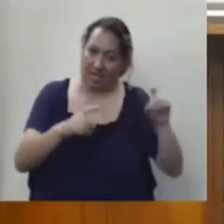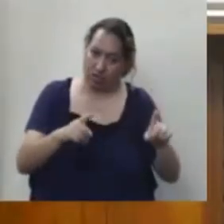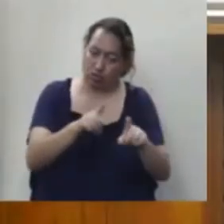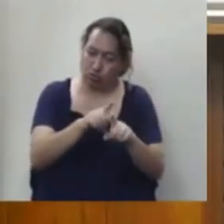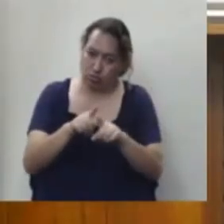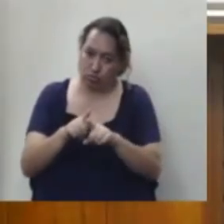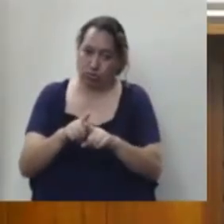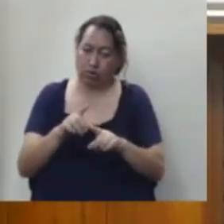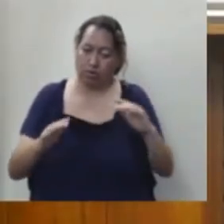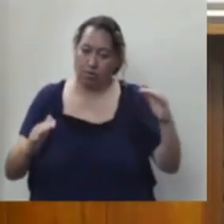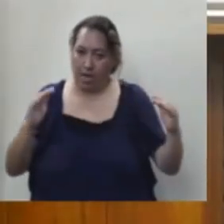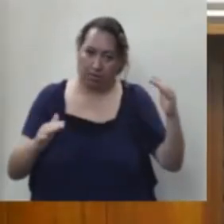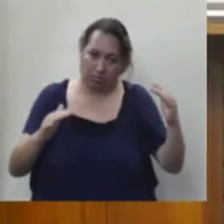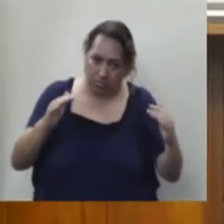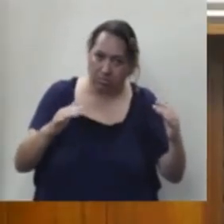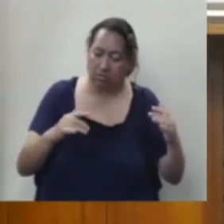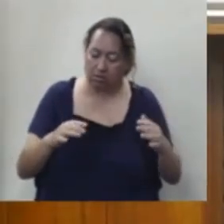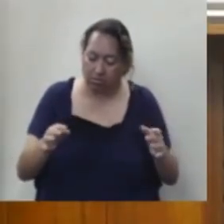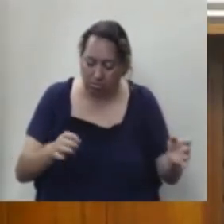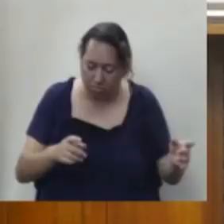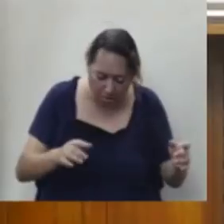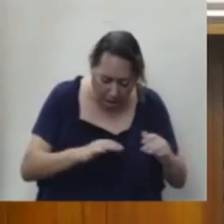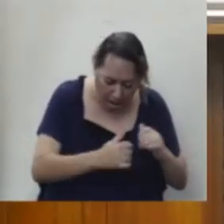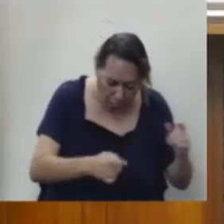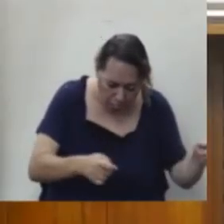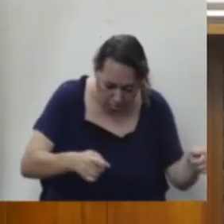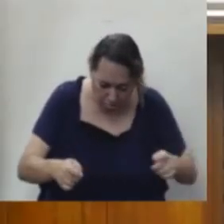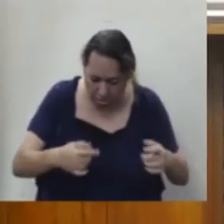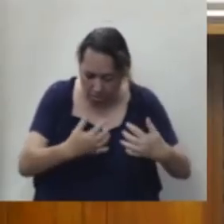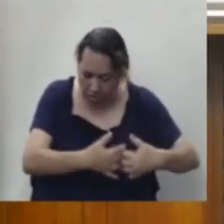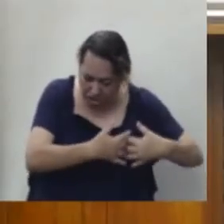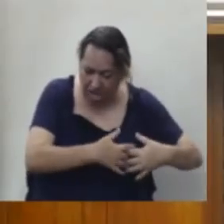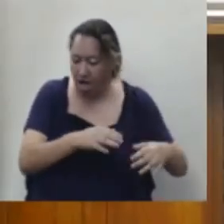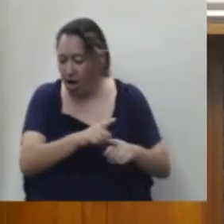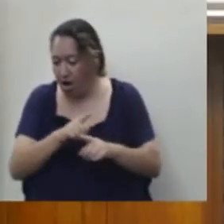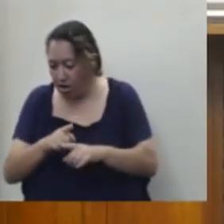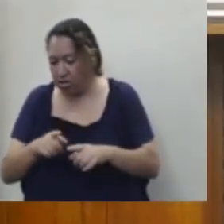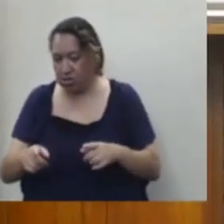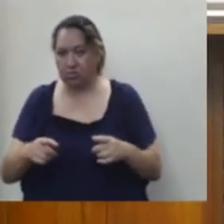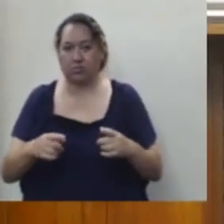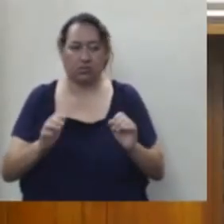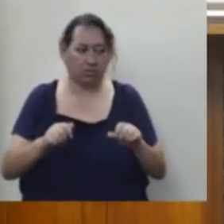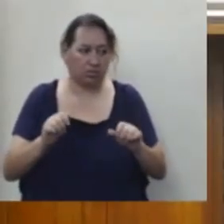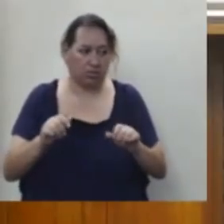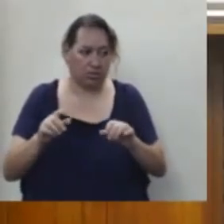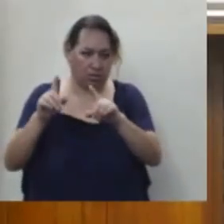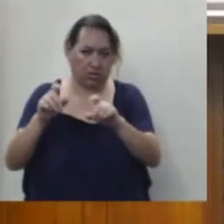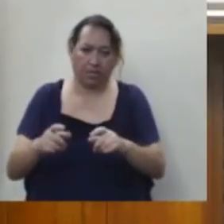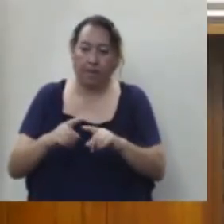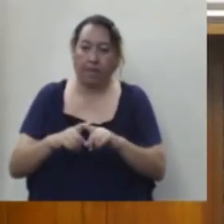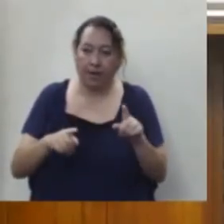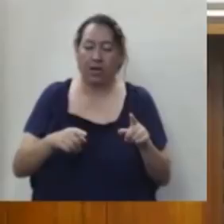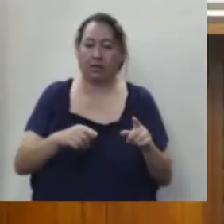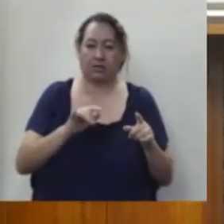managing the machines as well as the testing capability. However, we do feel confident that as manufacturing is starting to ramp up,